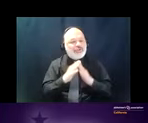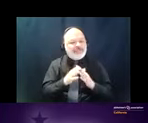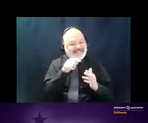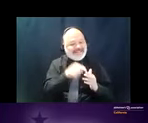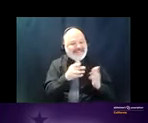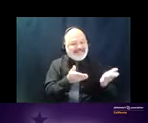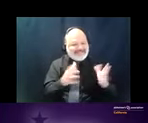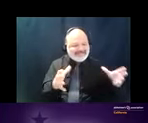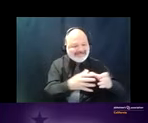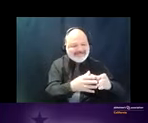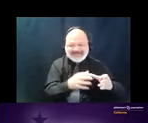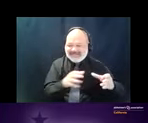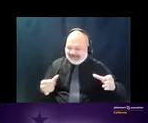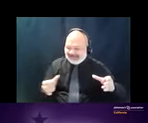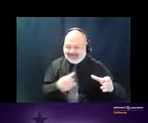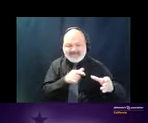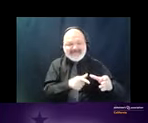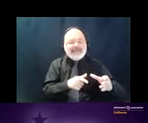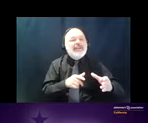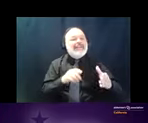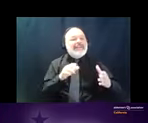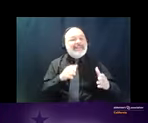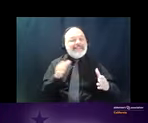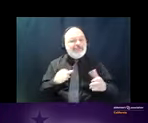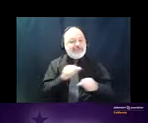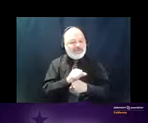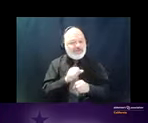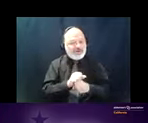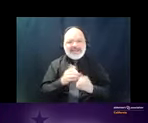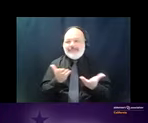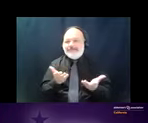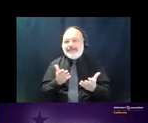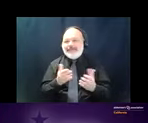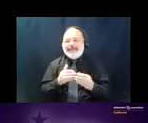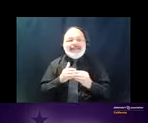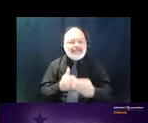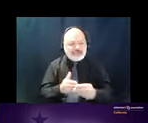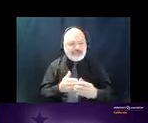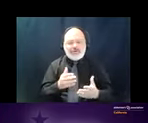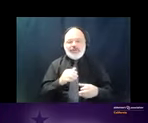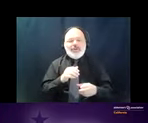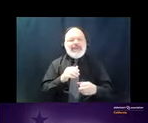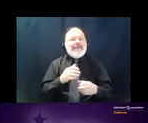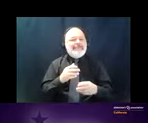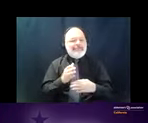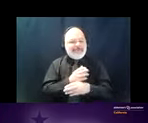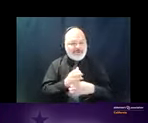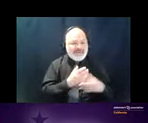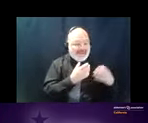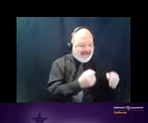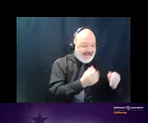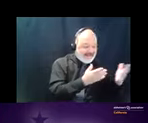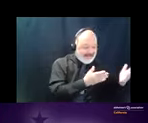This trusting relationship enables a worker to serve as a liaison or link between health and social services and the community